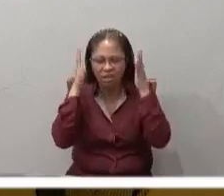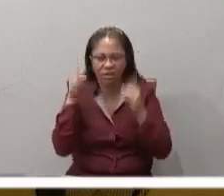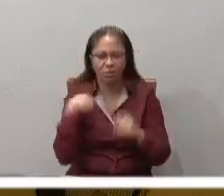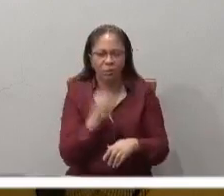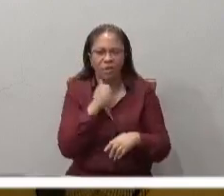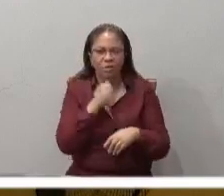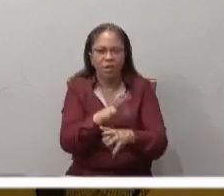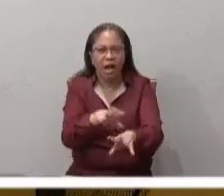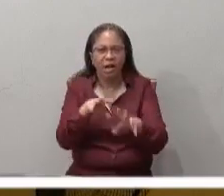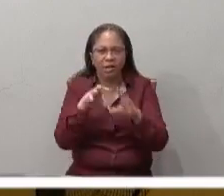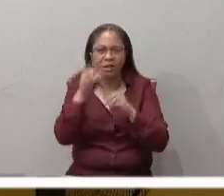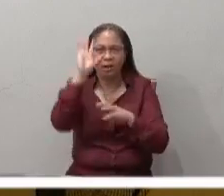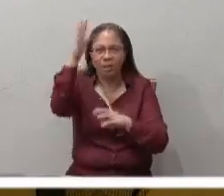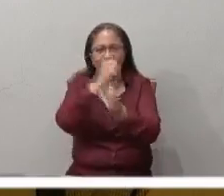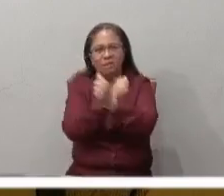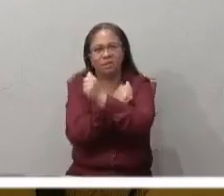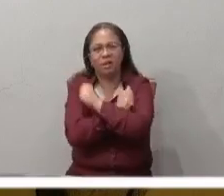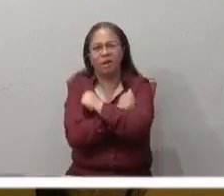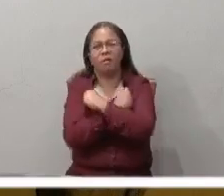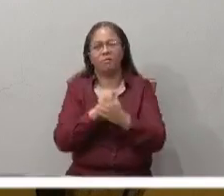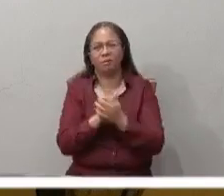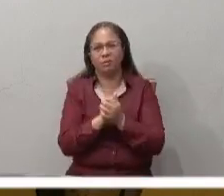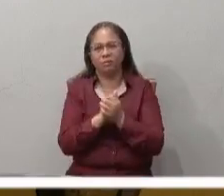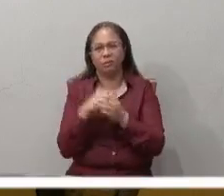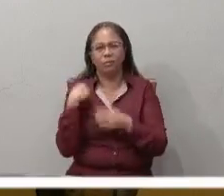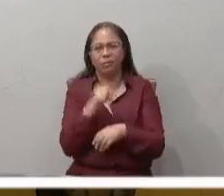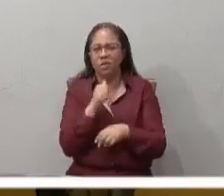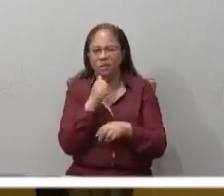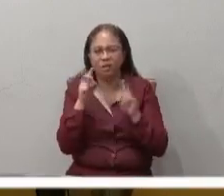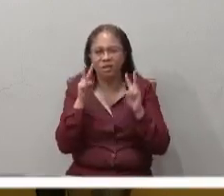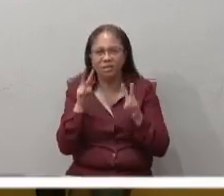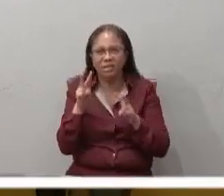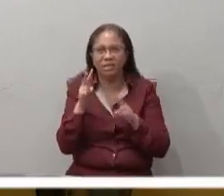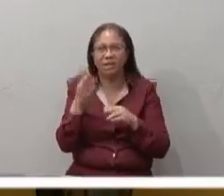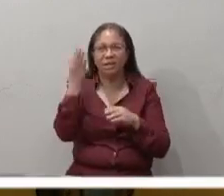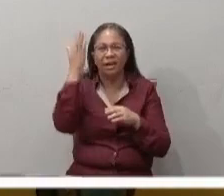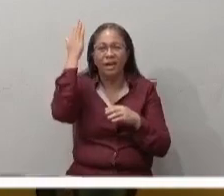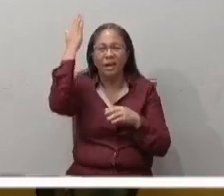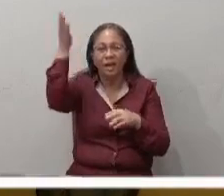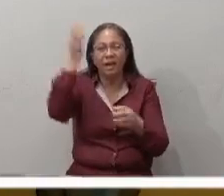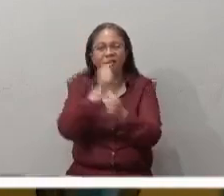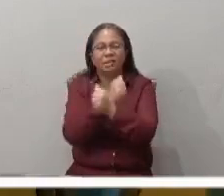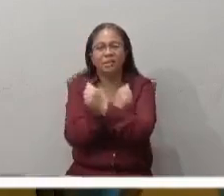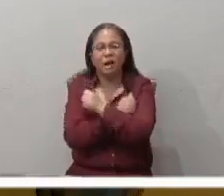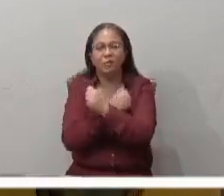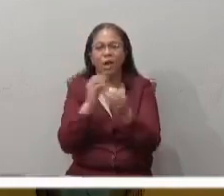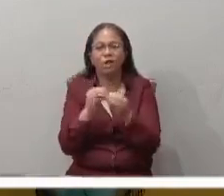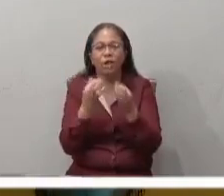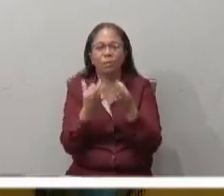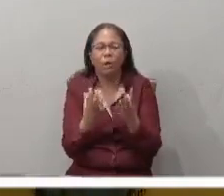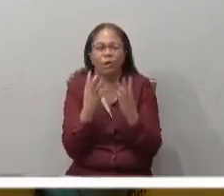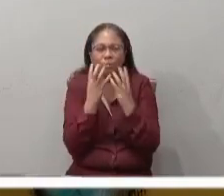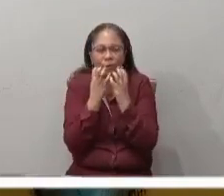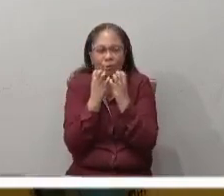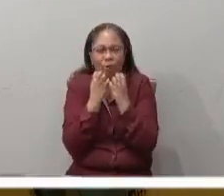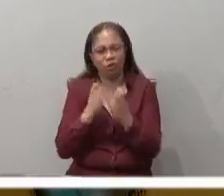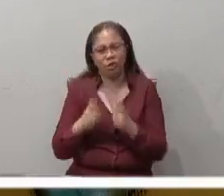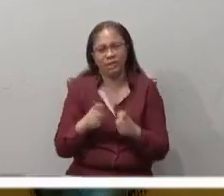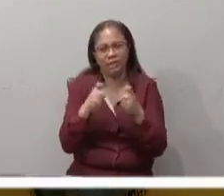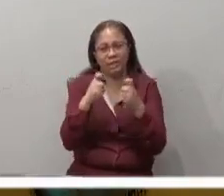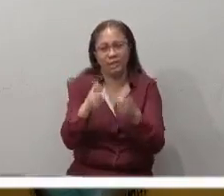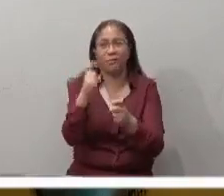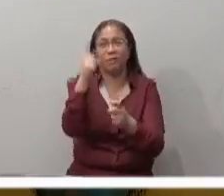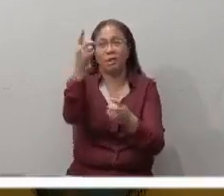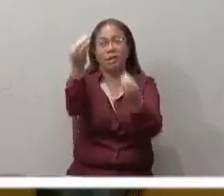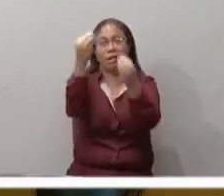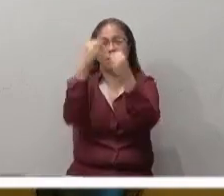not accept, will not take it seriously, and will not see that this love is the most precious gift that we have ever